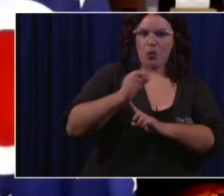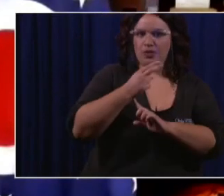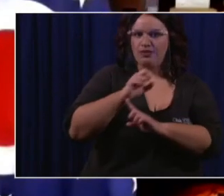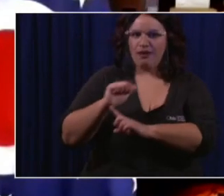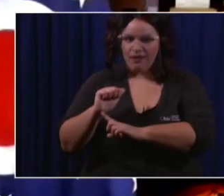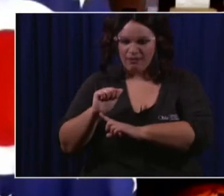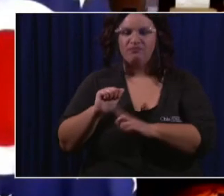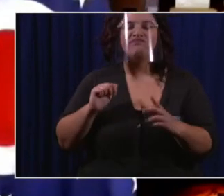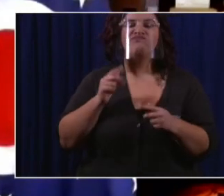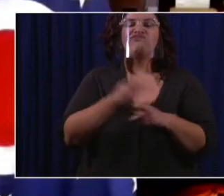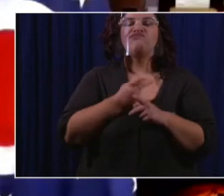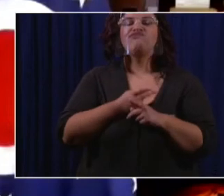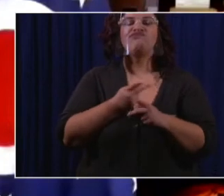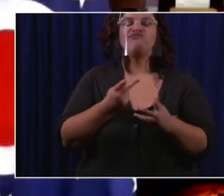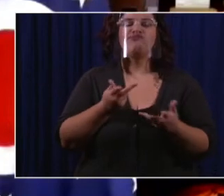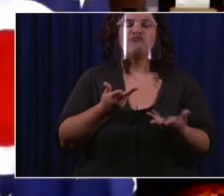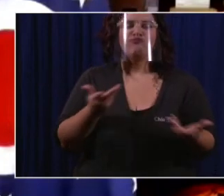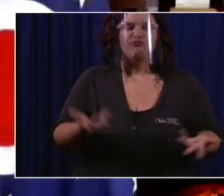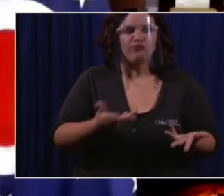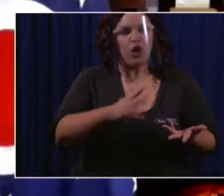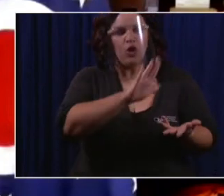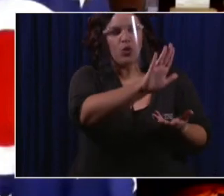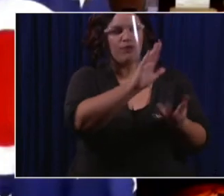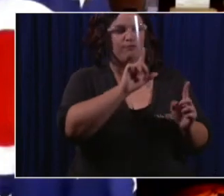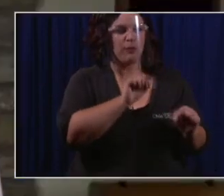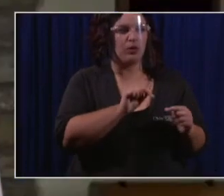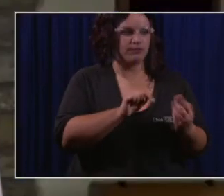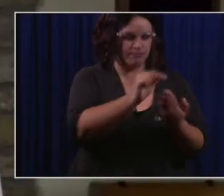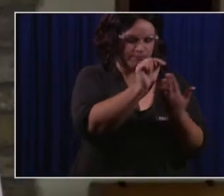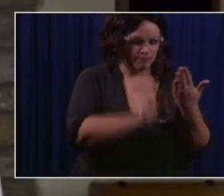what we learned from those conversations.